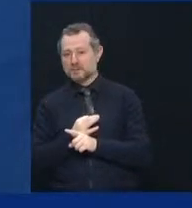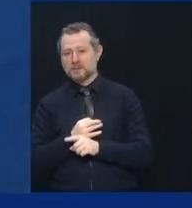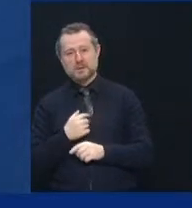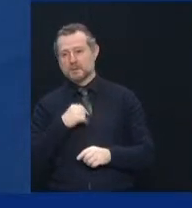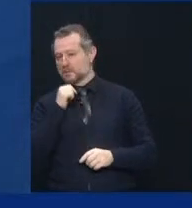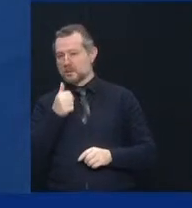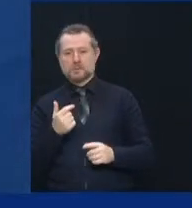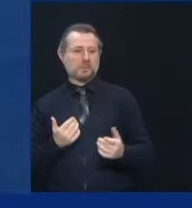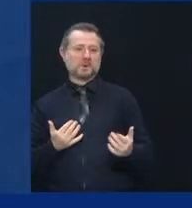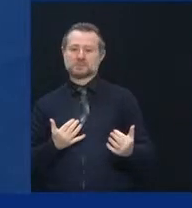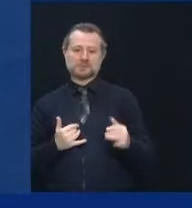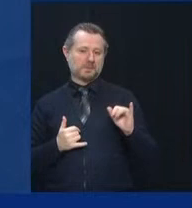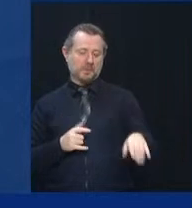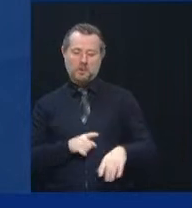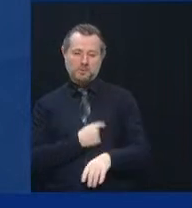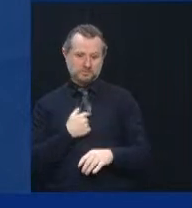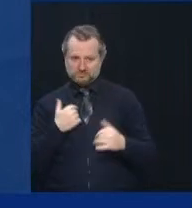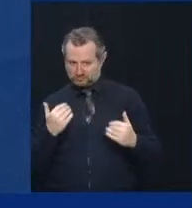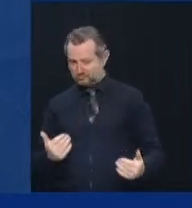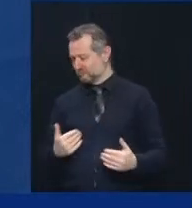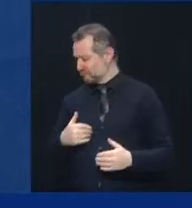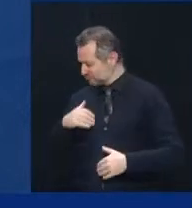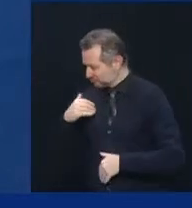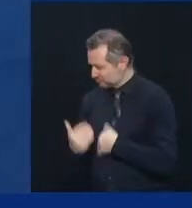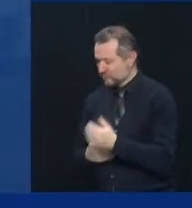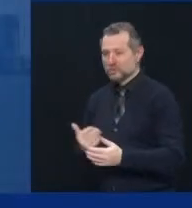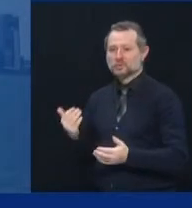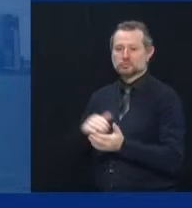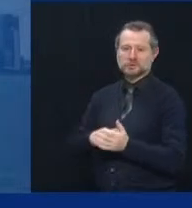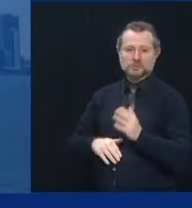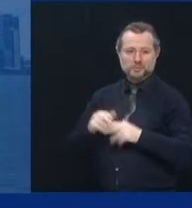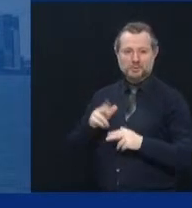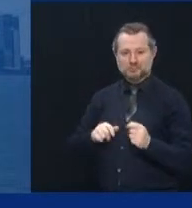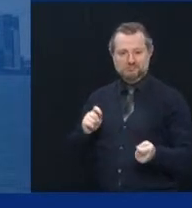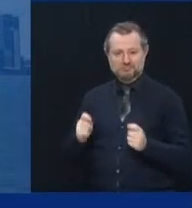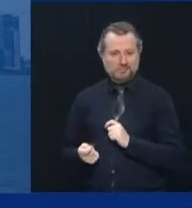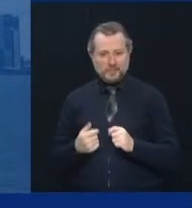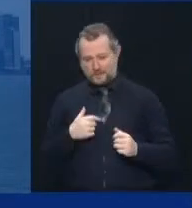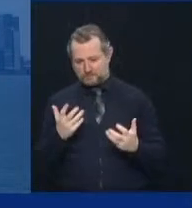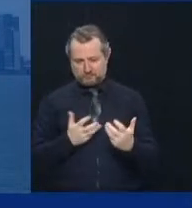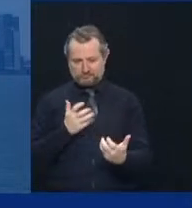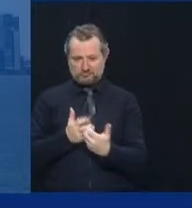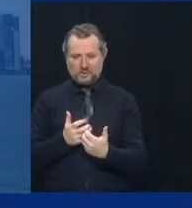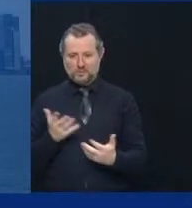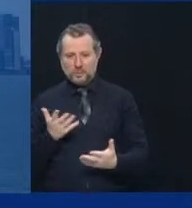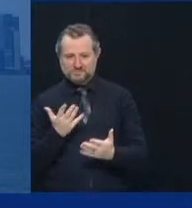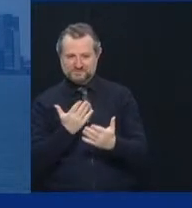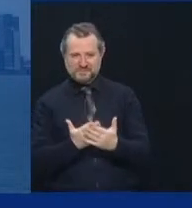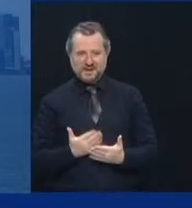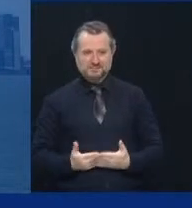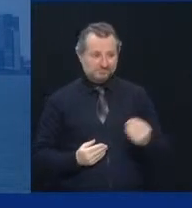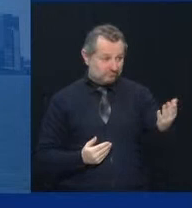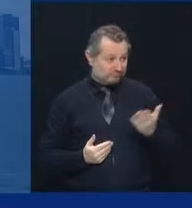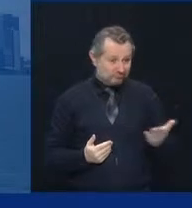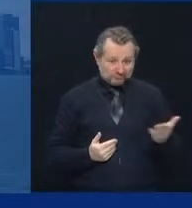the economy. We're going to calibrate that valve with the facts, and we're going to start